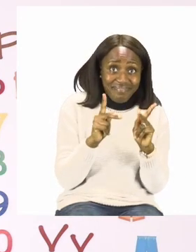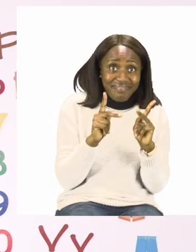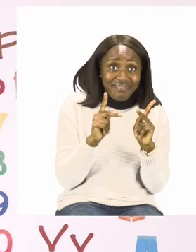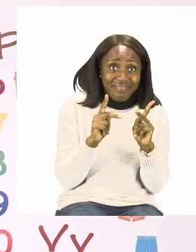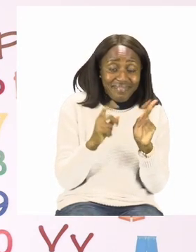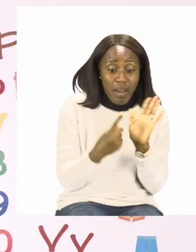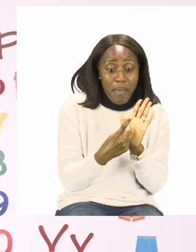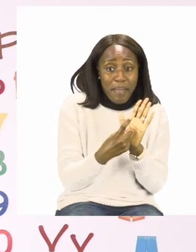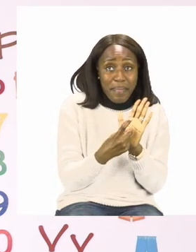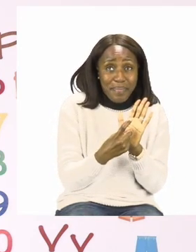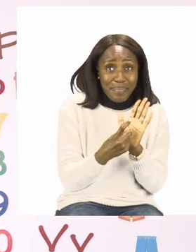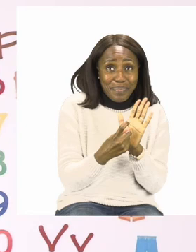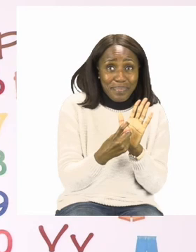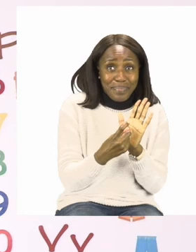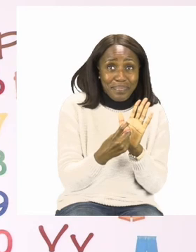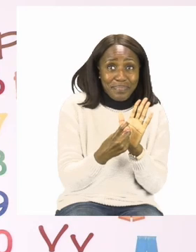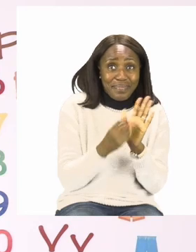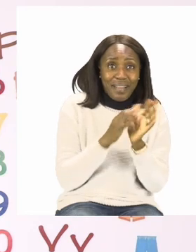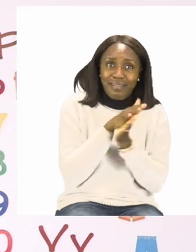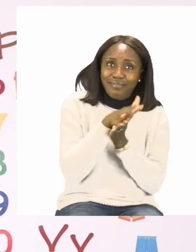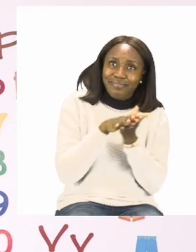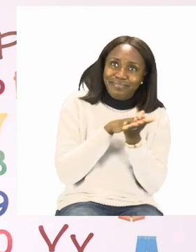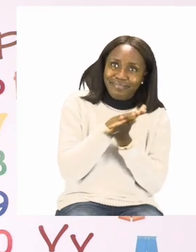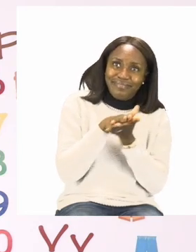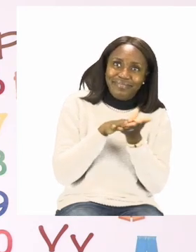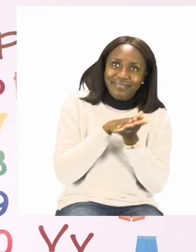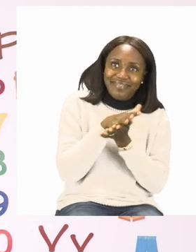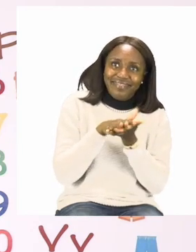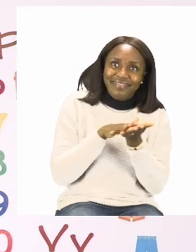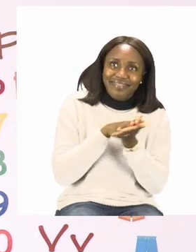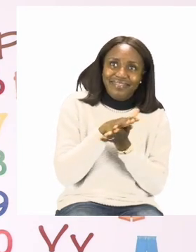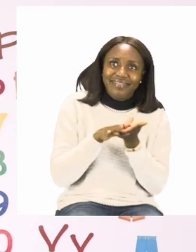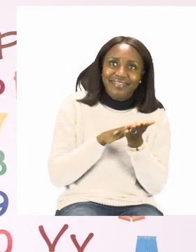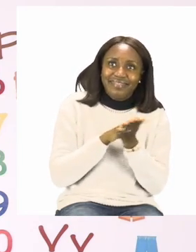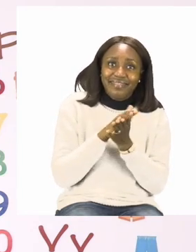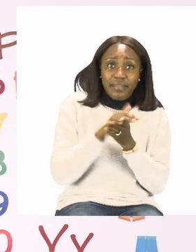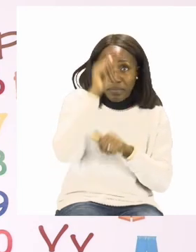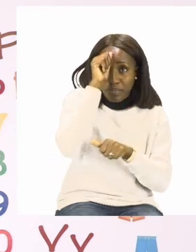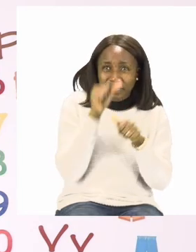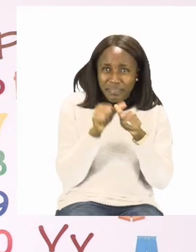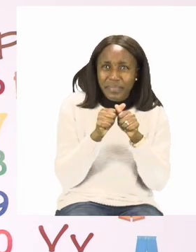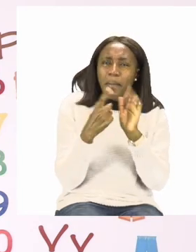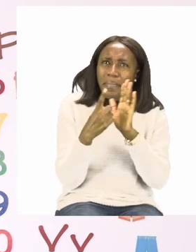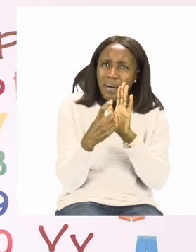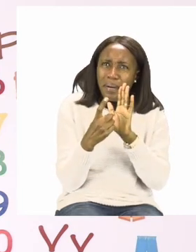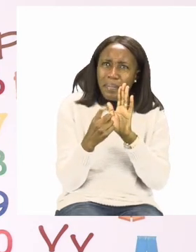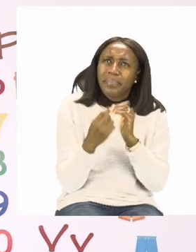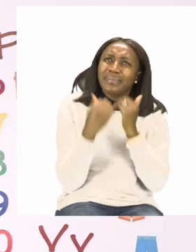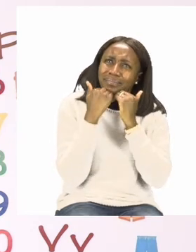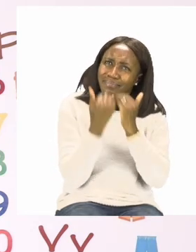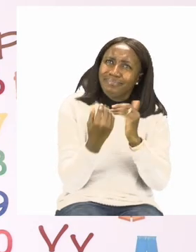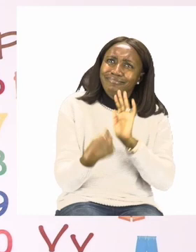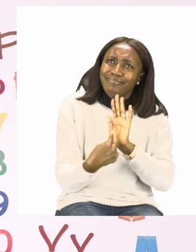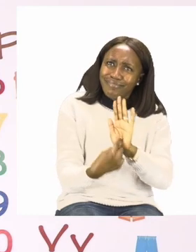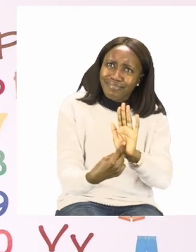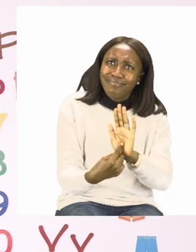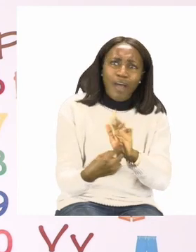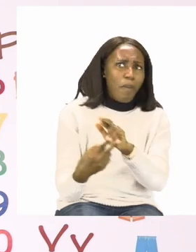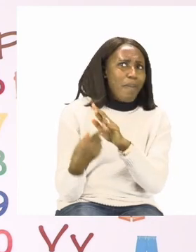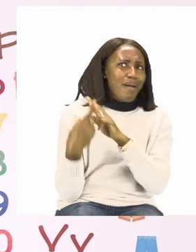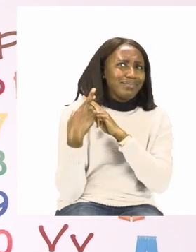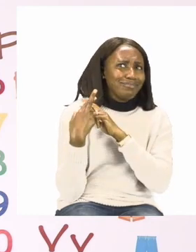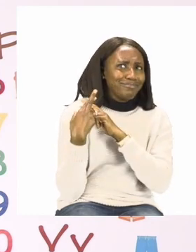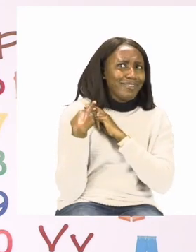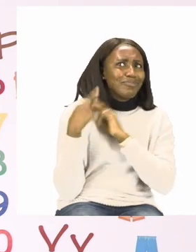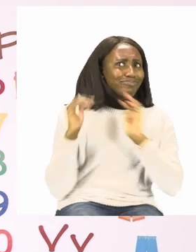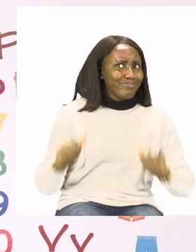our sanitizer and rub our hands thoroughly. Remember, sanitizing shows that you are a responsible boy